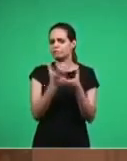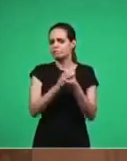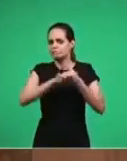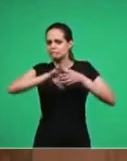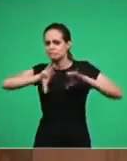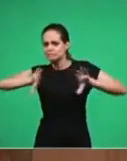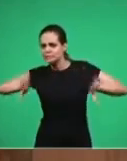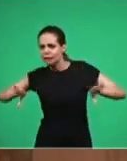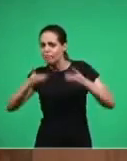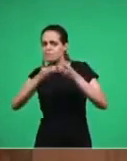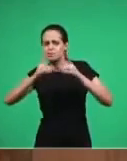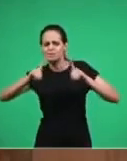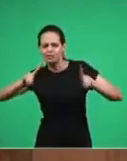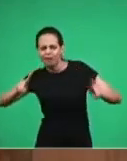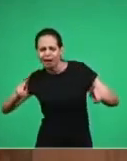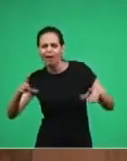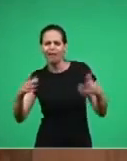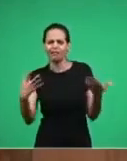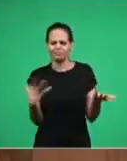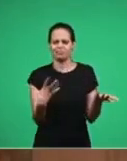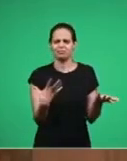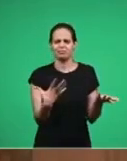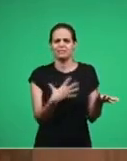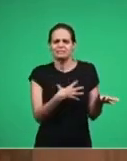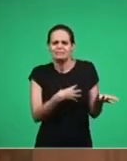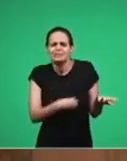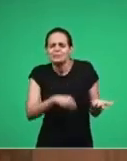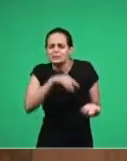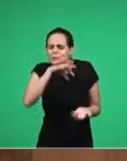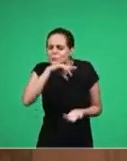We have long and busy weeks.